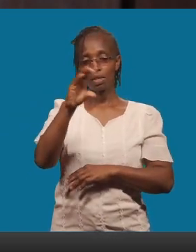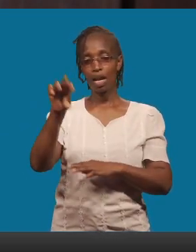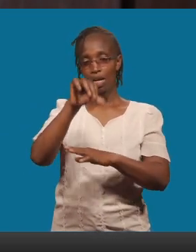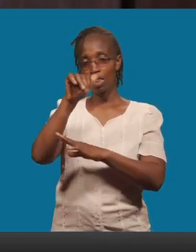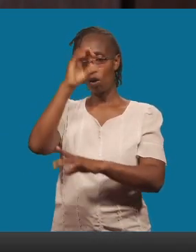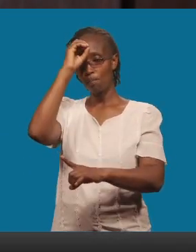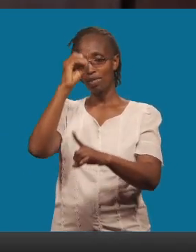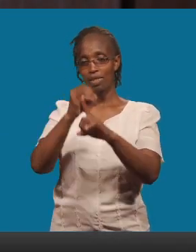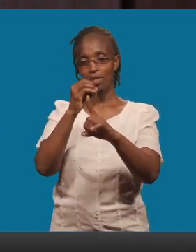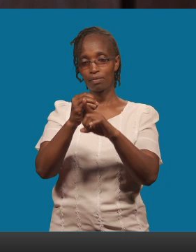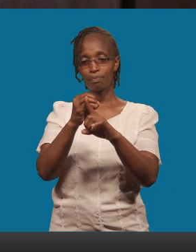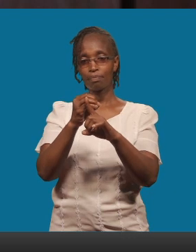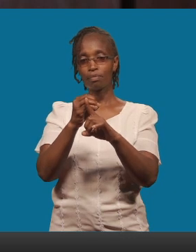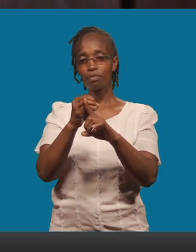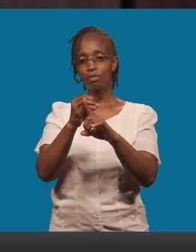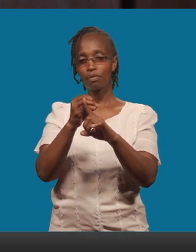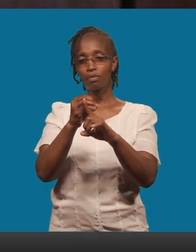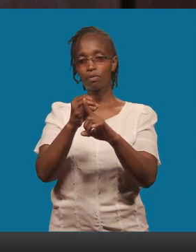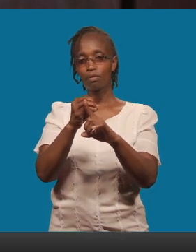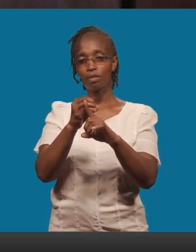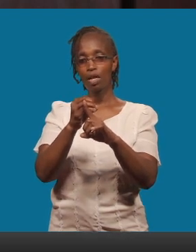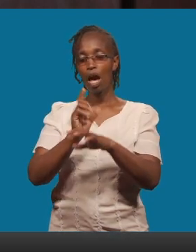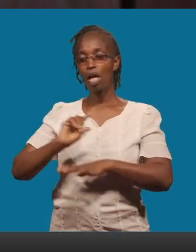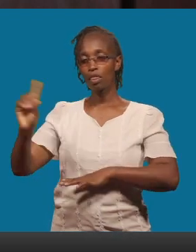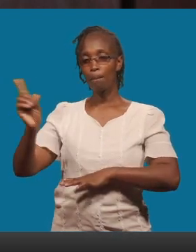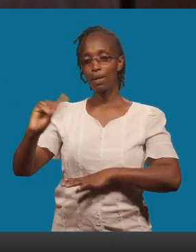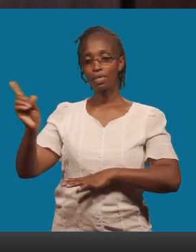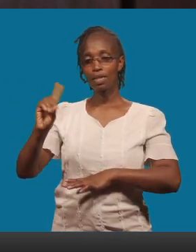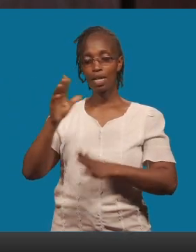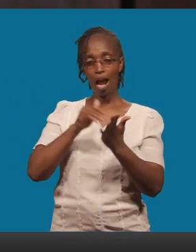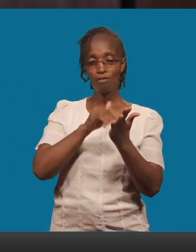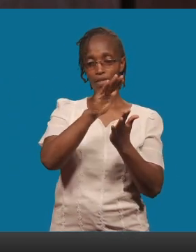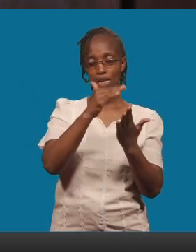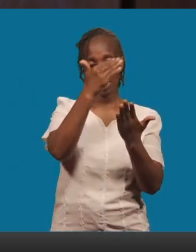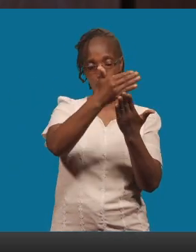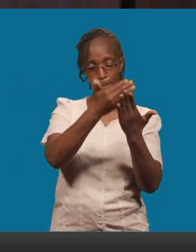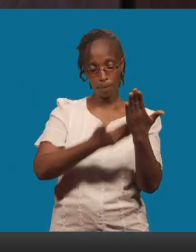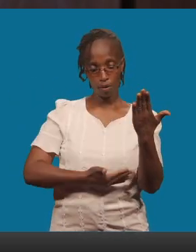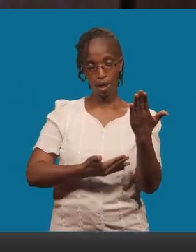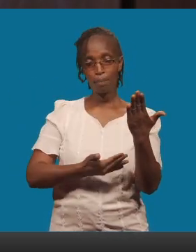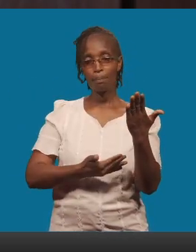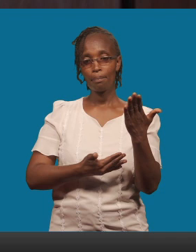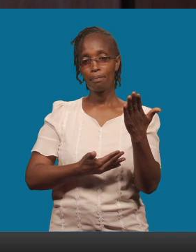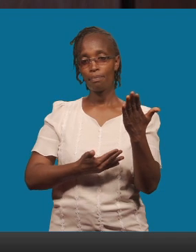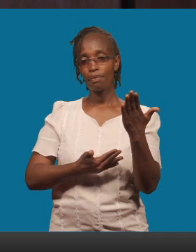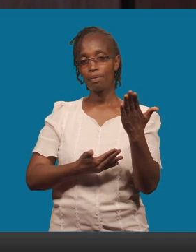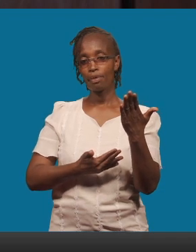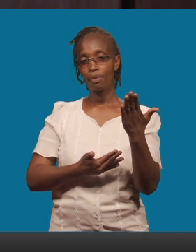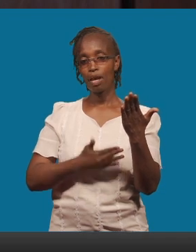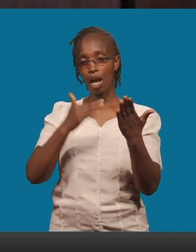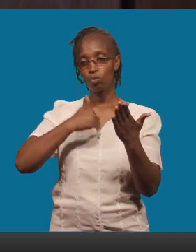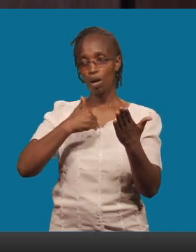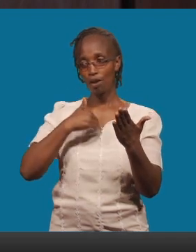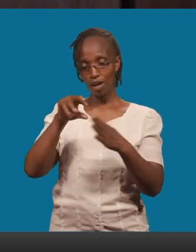other objectives that the ministry has set. The ministry has sent a circular. And as a matter of fact, the ministry will send